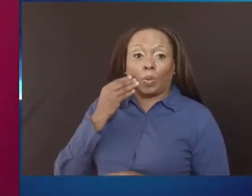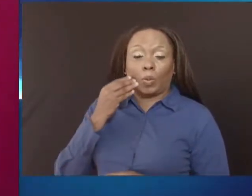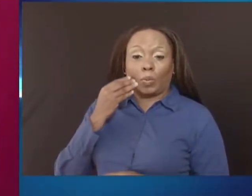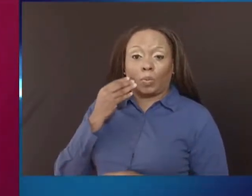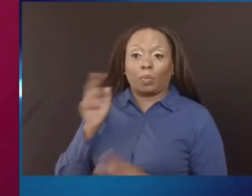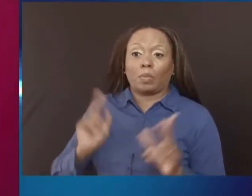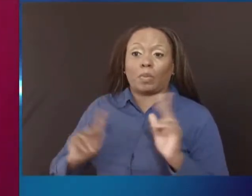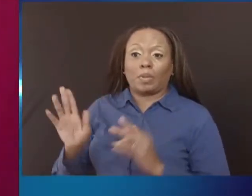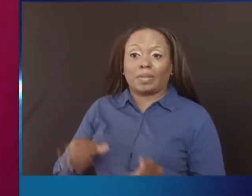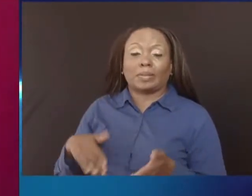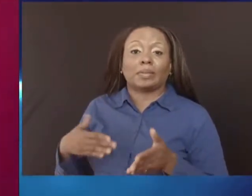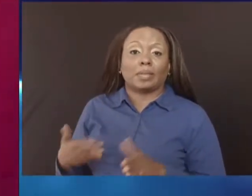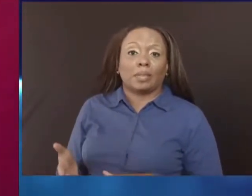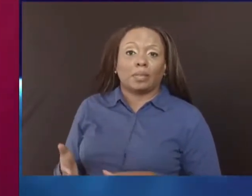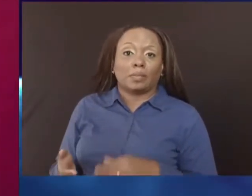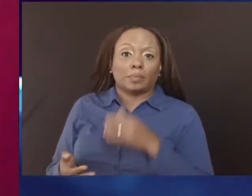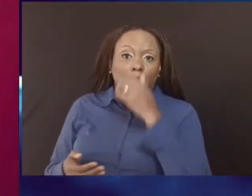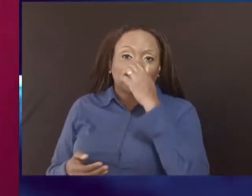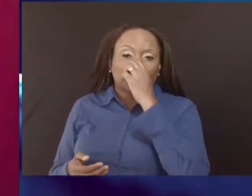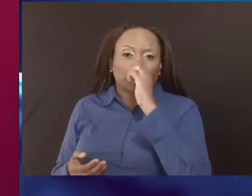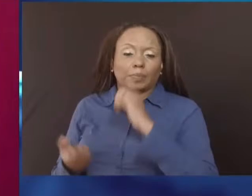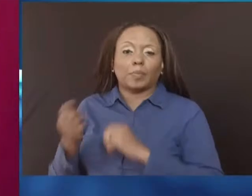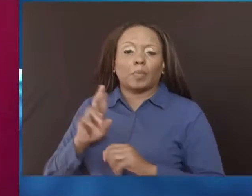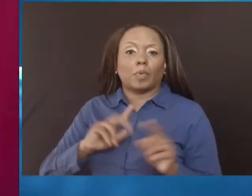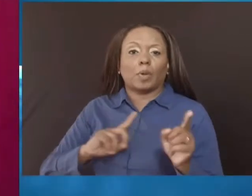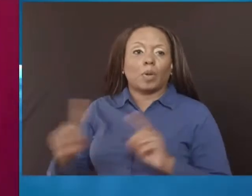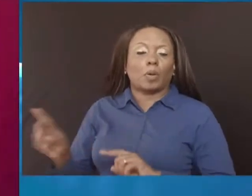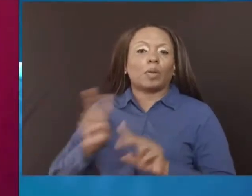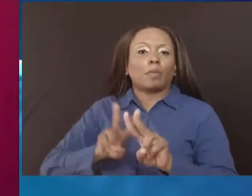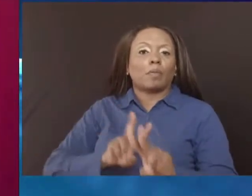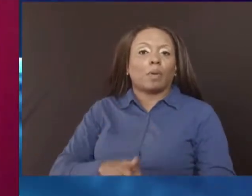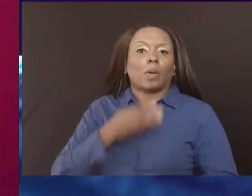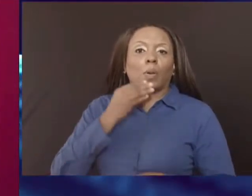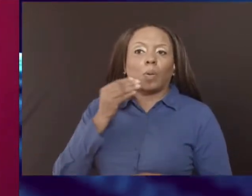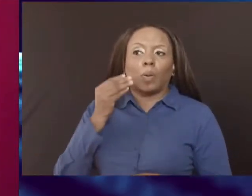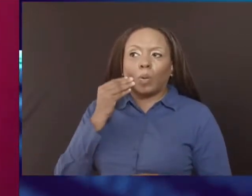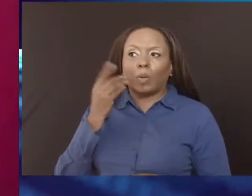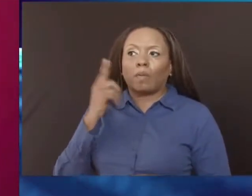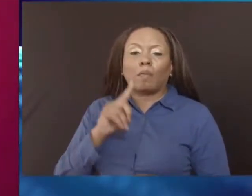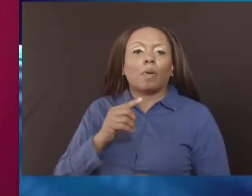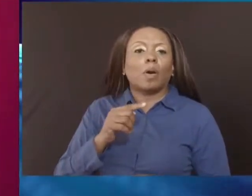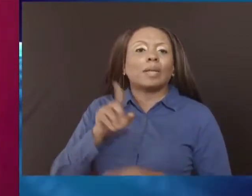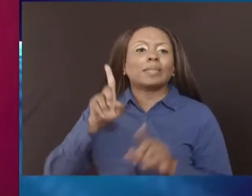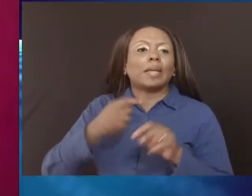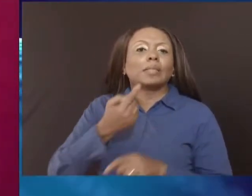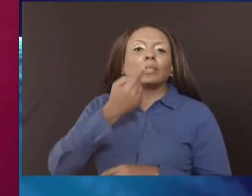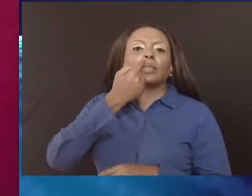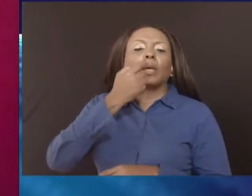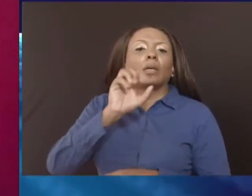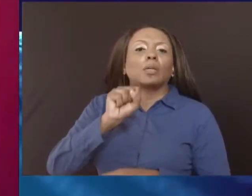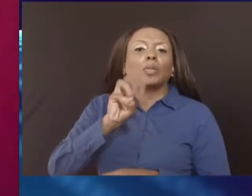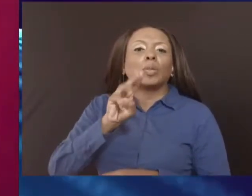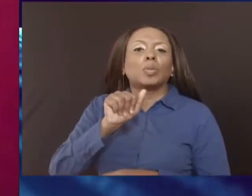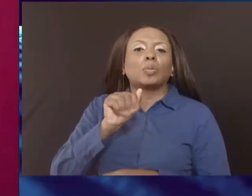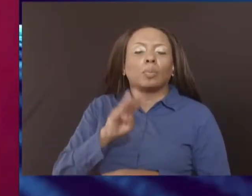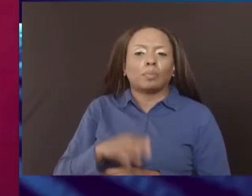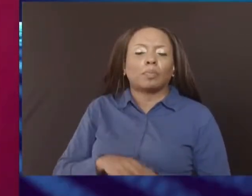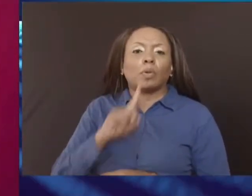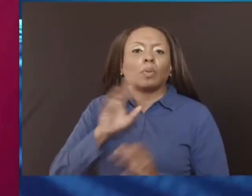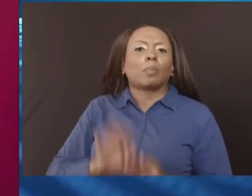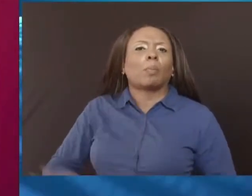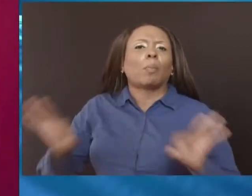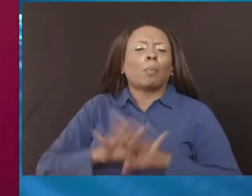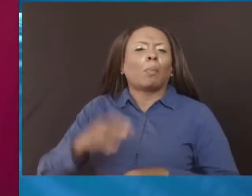COVID, or to the funeral homes to do a swab, because it is important for us to know how this